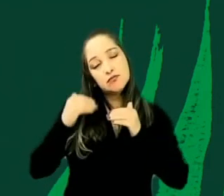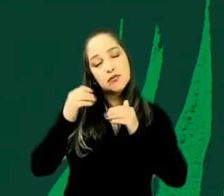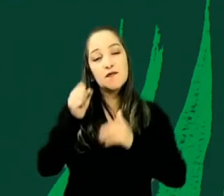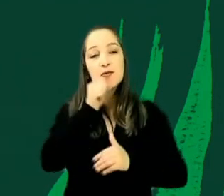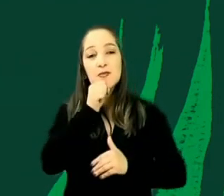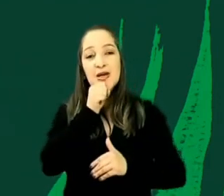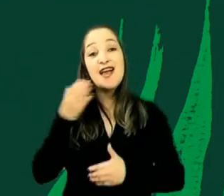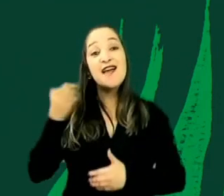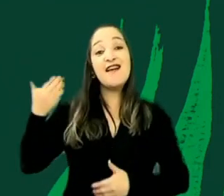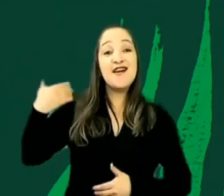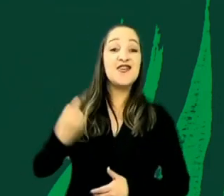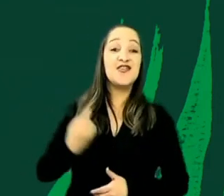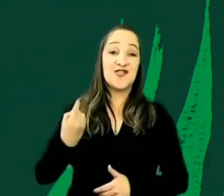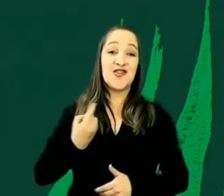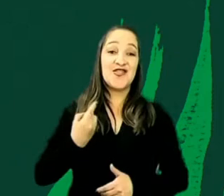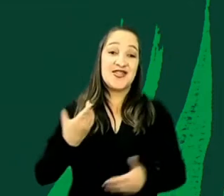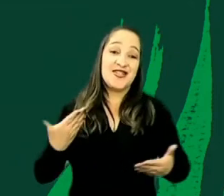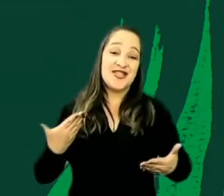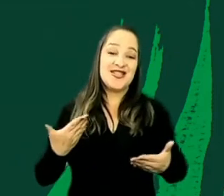minute. There's no complaint anywhere.